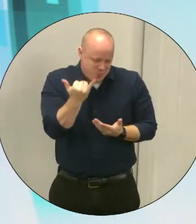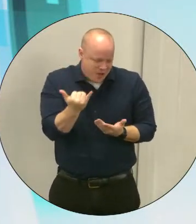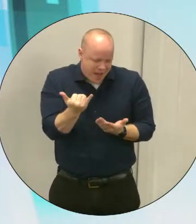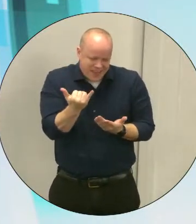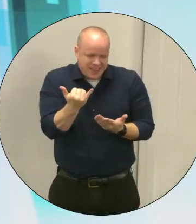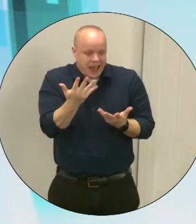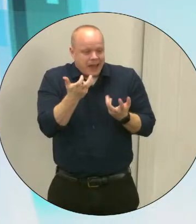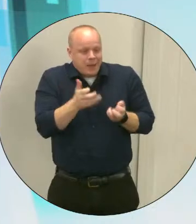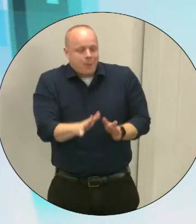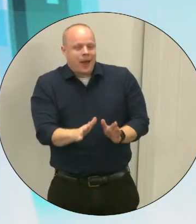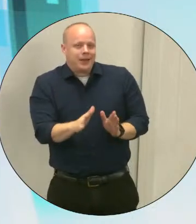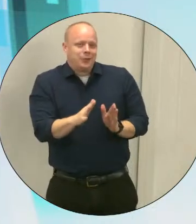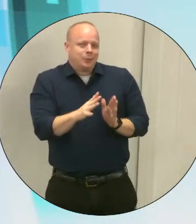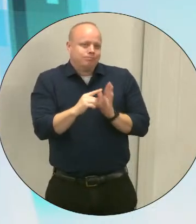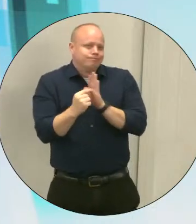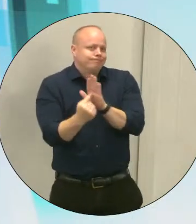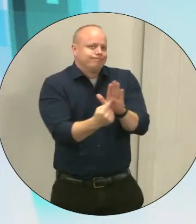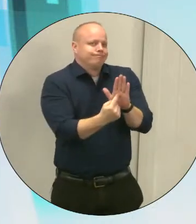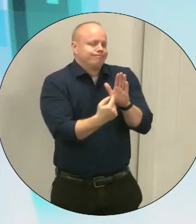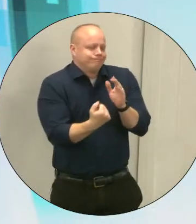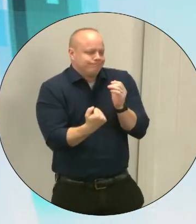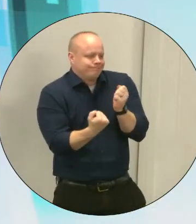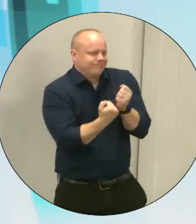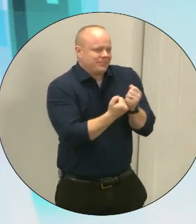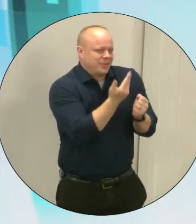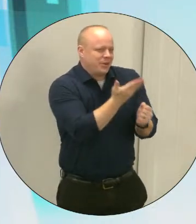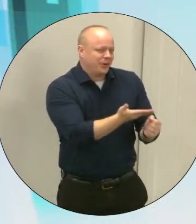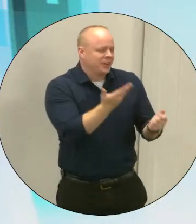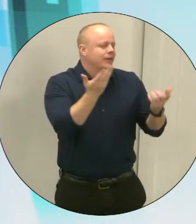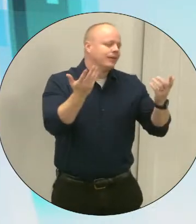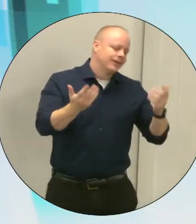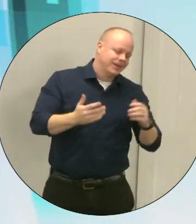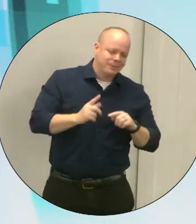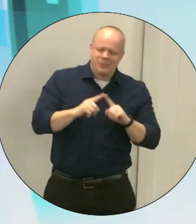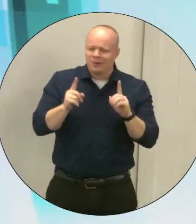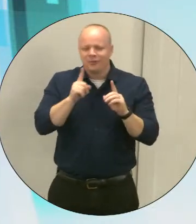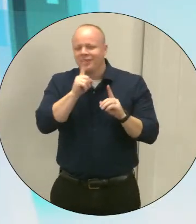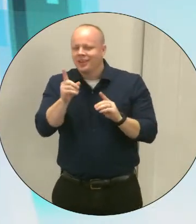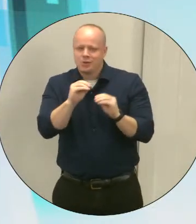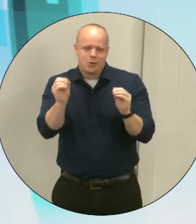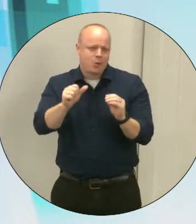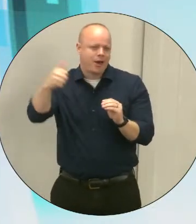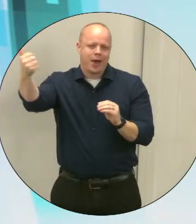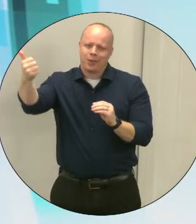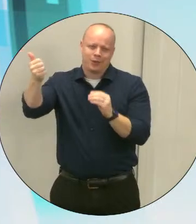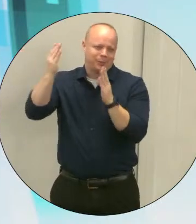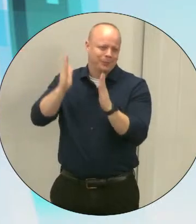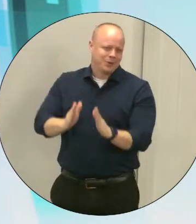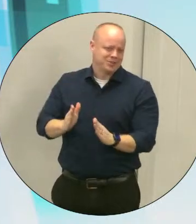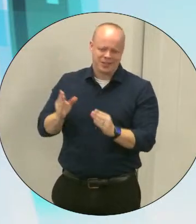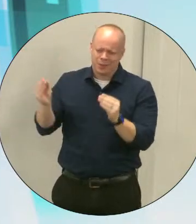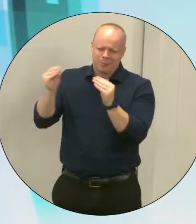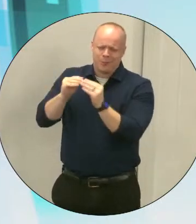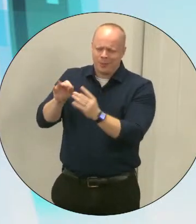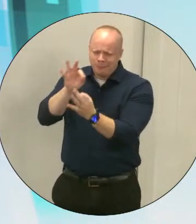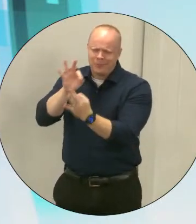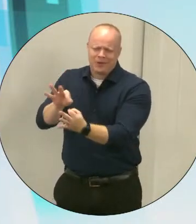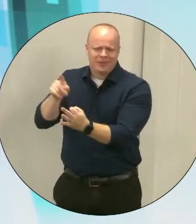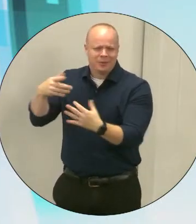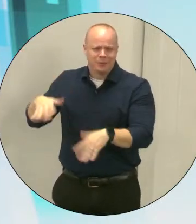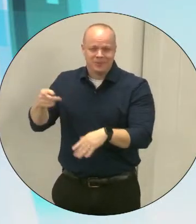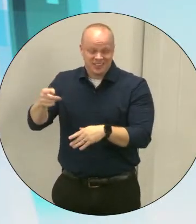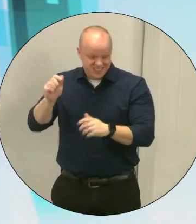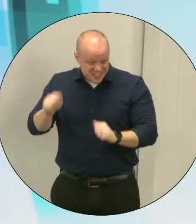didn't want to see her come this far, but there's nobody really more perfect that can lead all of us. Like, if she can get